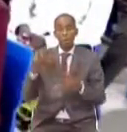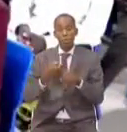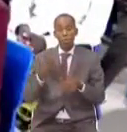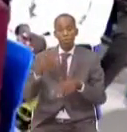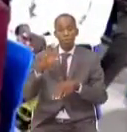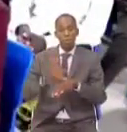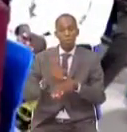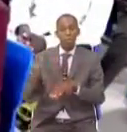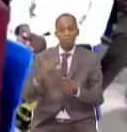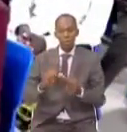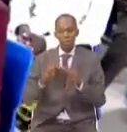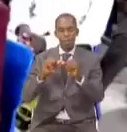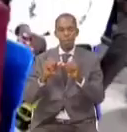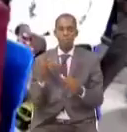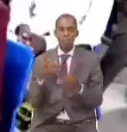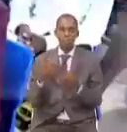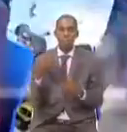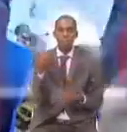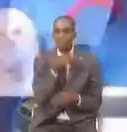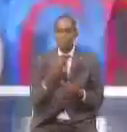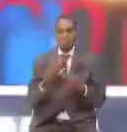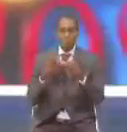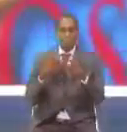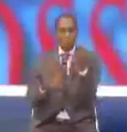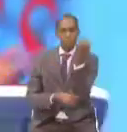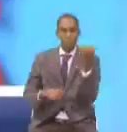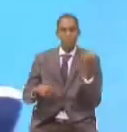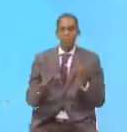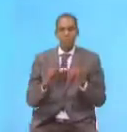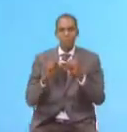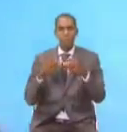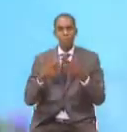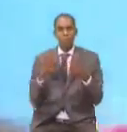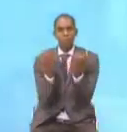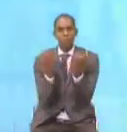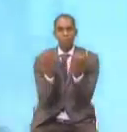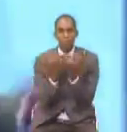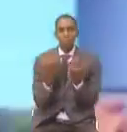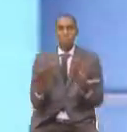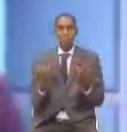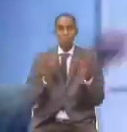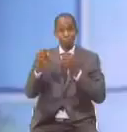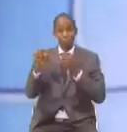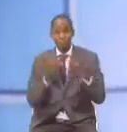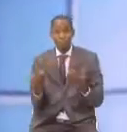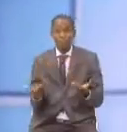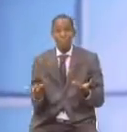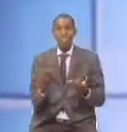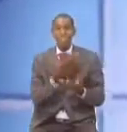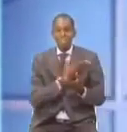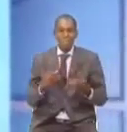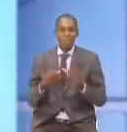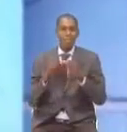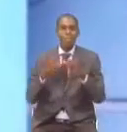out, they keep on stealing. When they come out, they keep on fighting. When they come out, they keep on in their cruelty